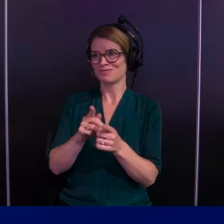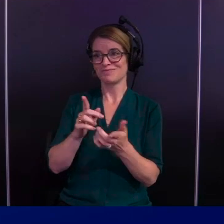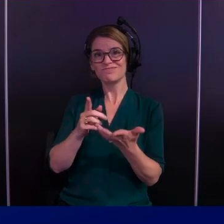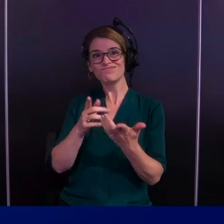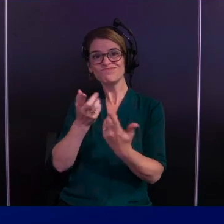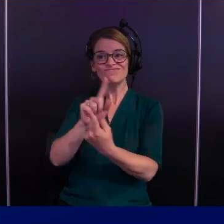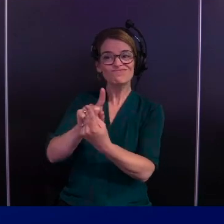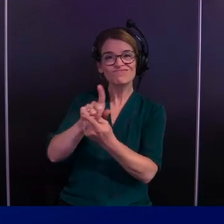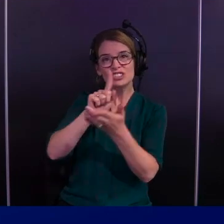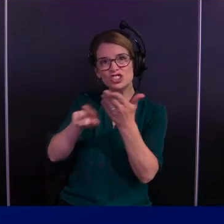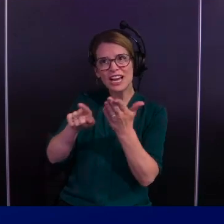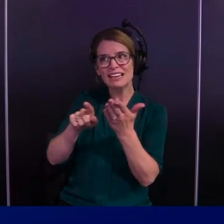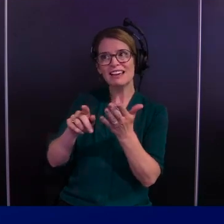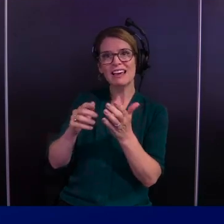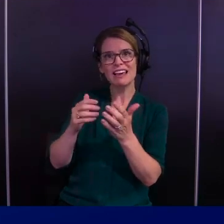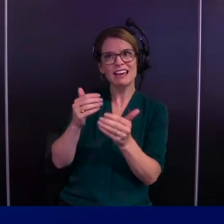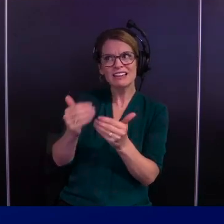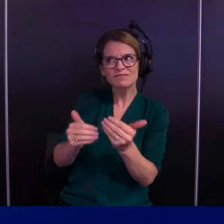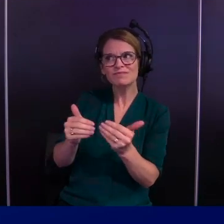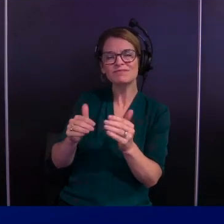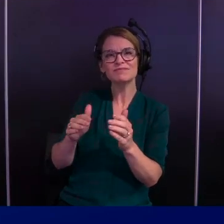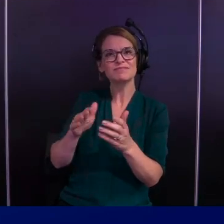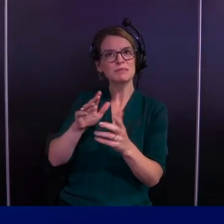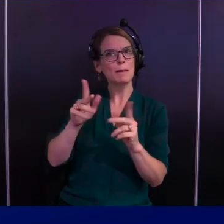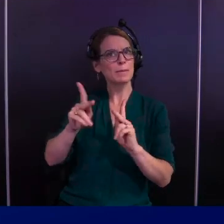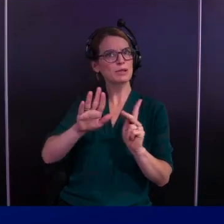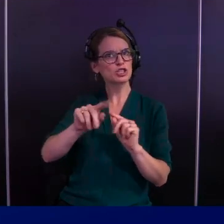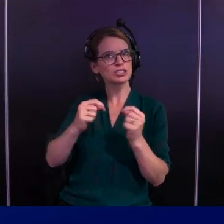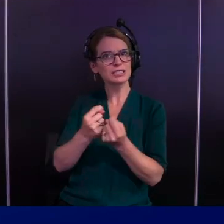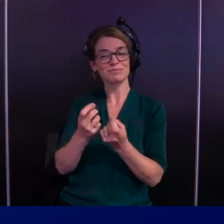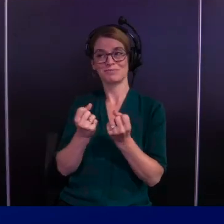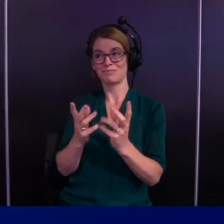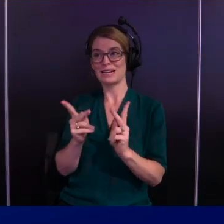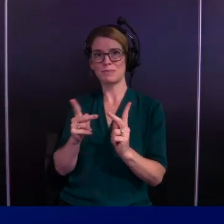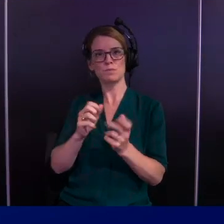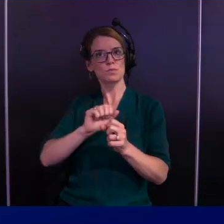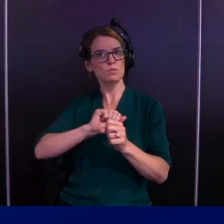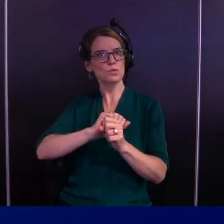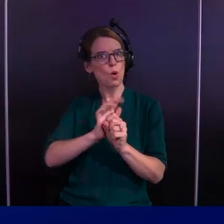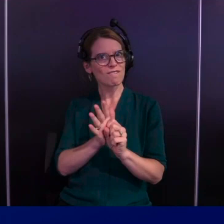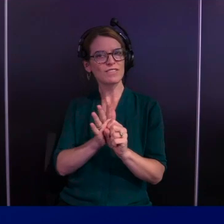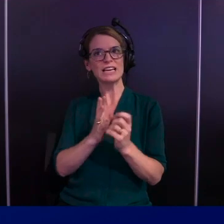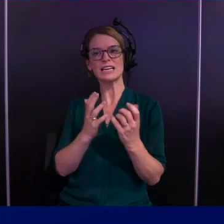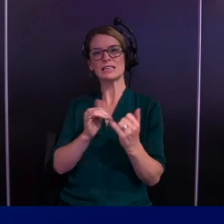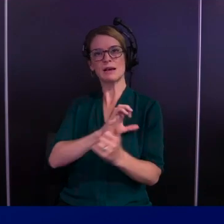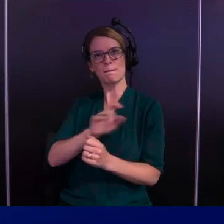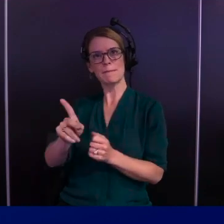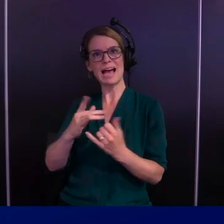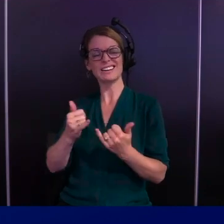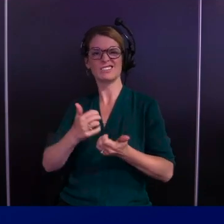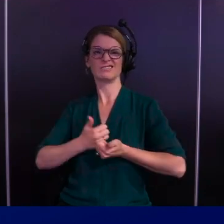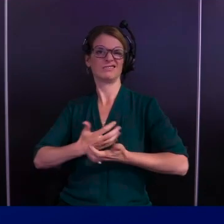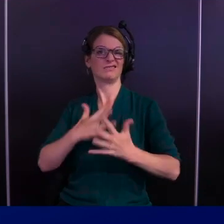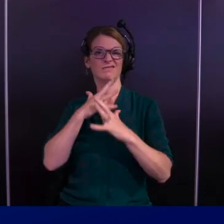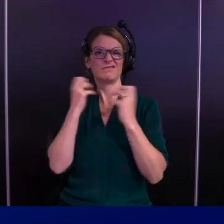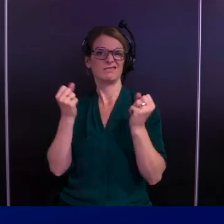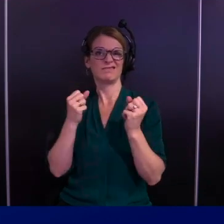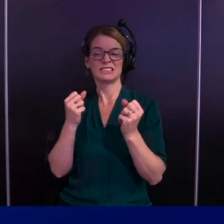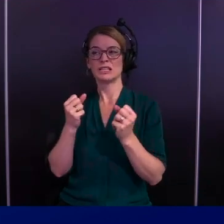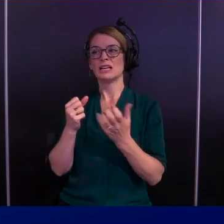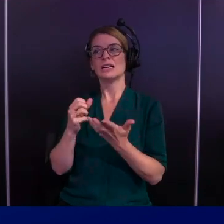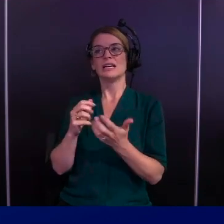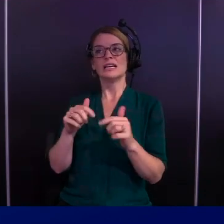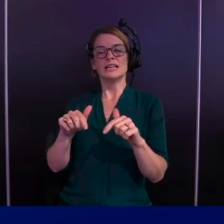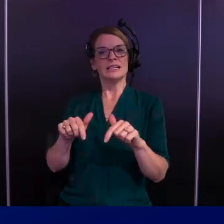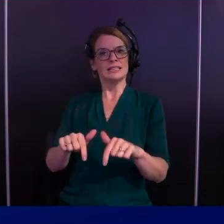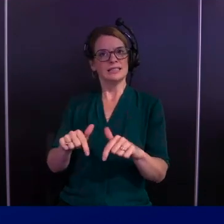people after COVID are super burnt out, needing to check in because, we're people outside of our security professions. So making sure that